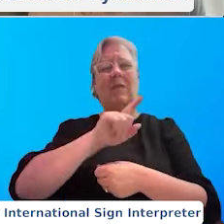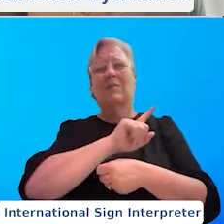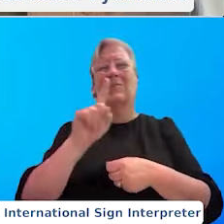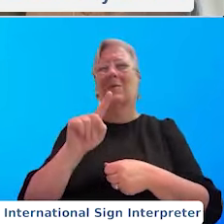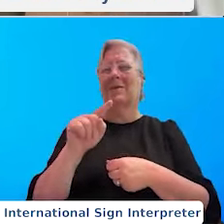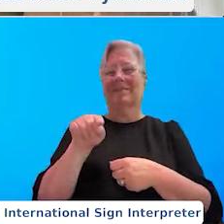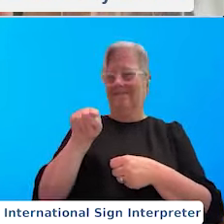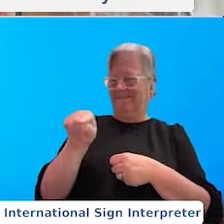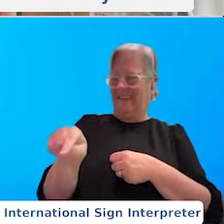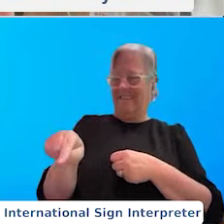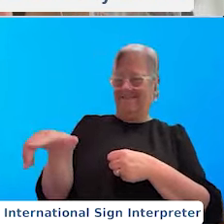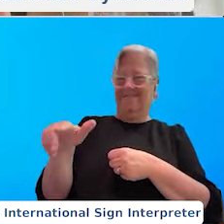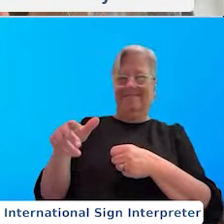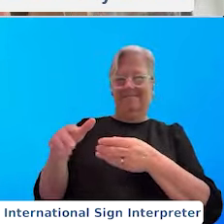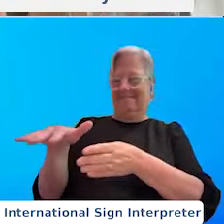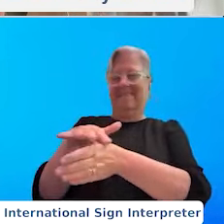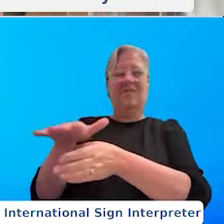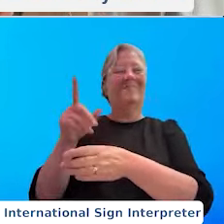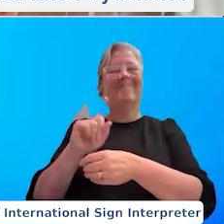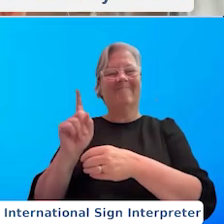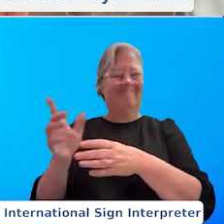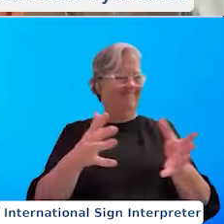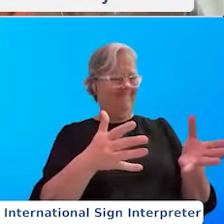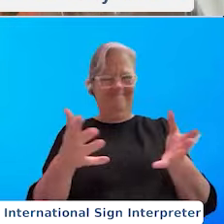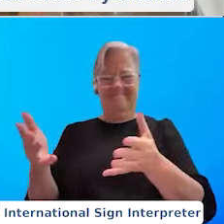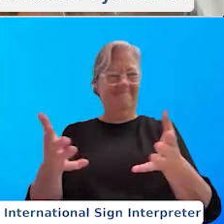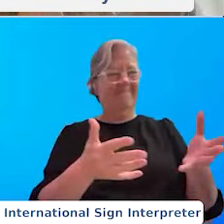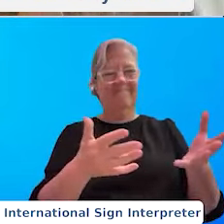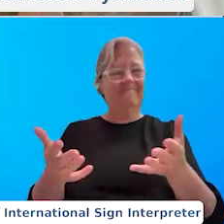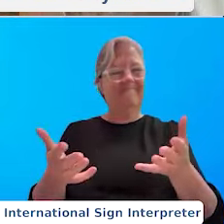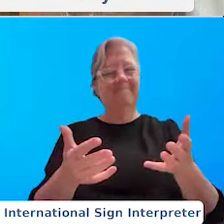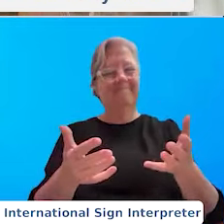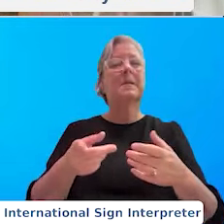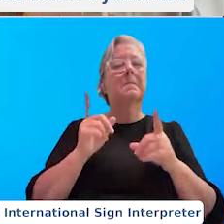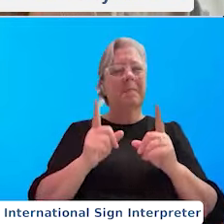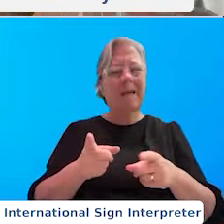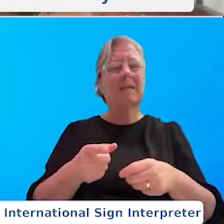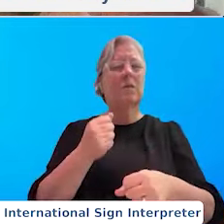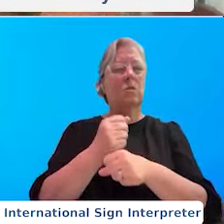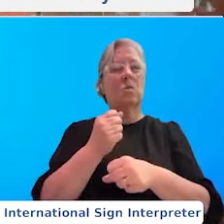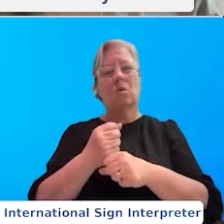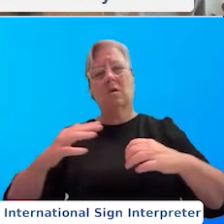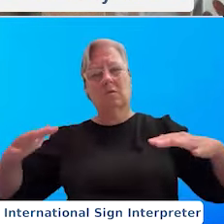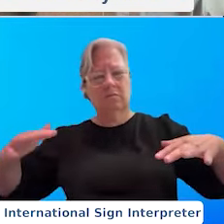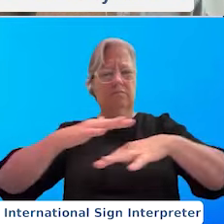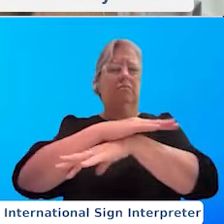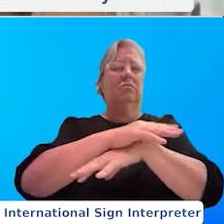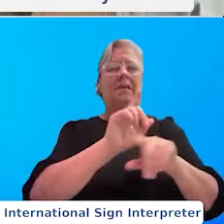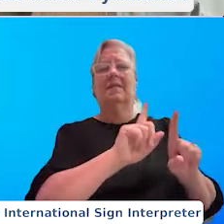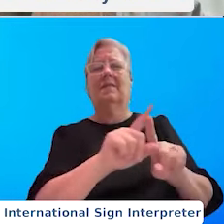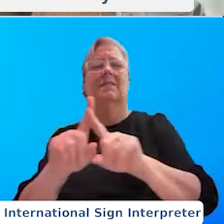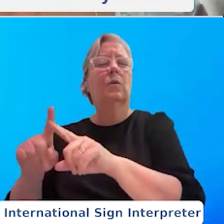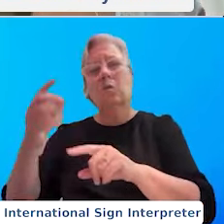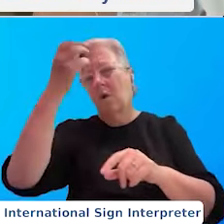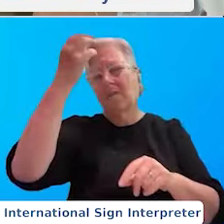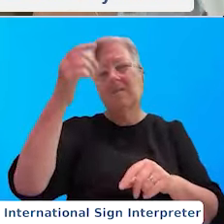example. However, we would argue there's a need for greater financing on some of the enablers